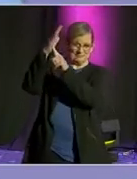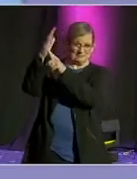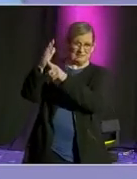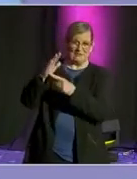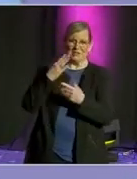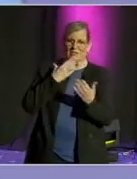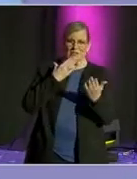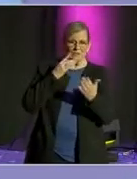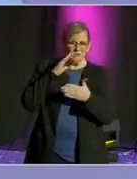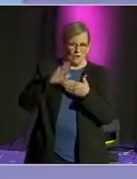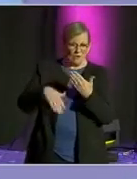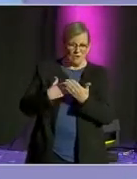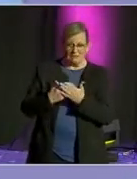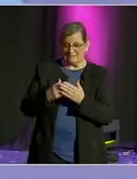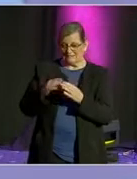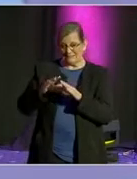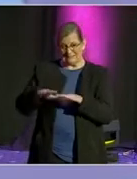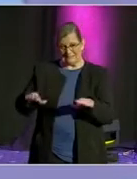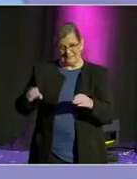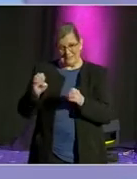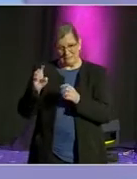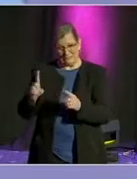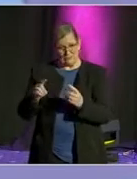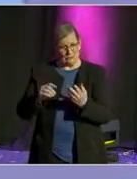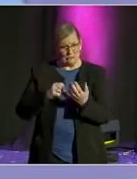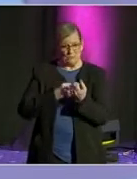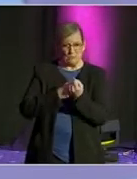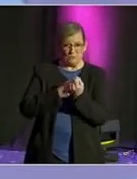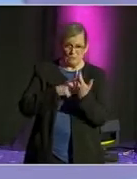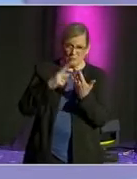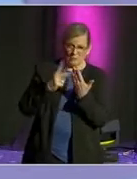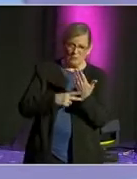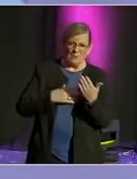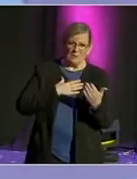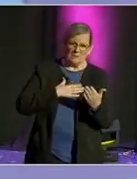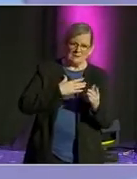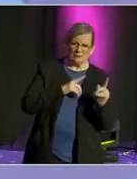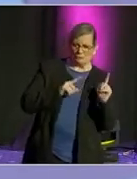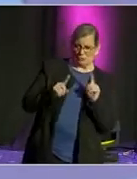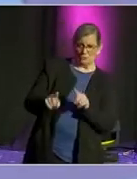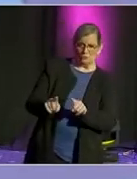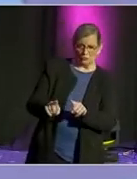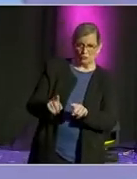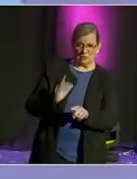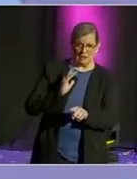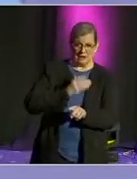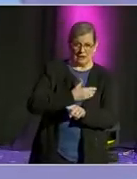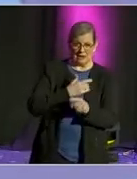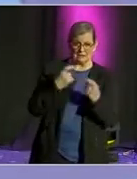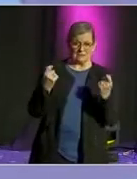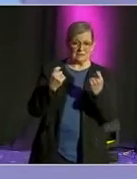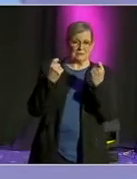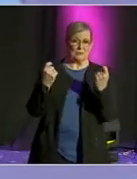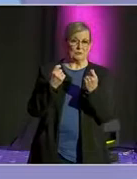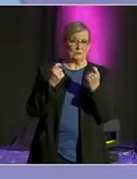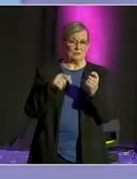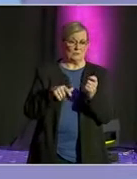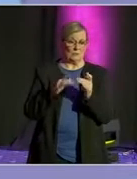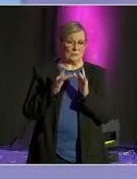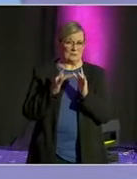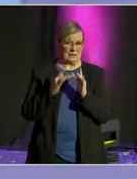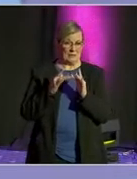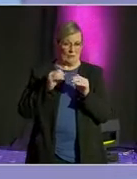extend the festival's offerings. Please take a minute to go to the festival's website to take note of all of the 2021